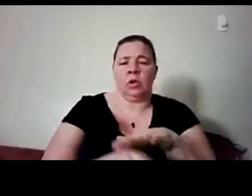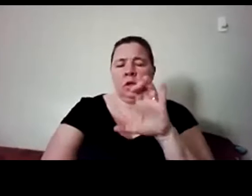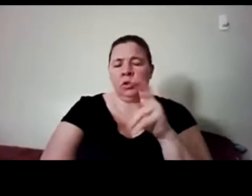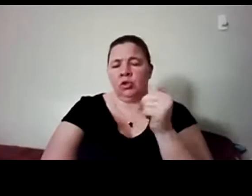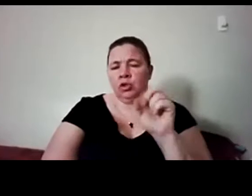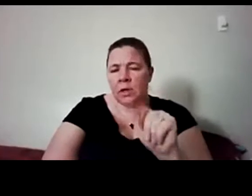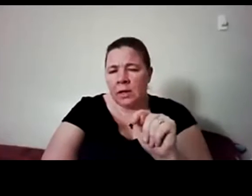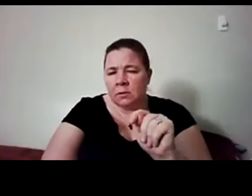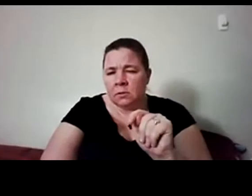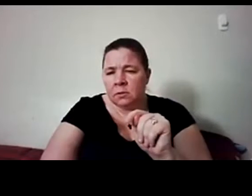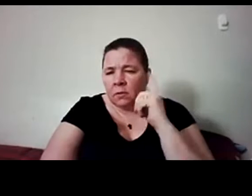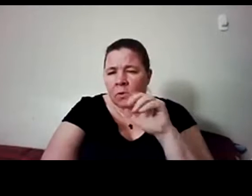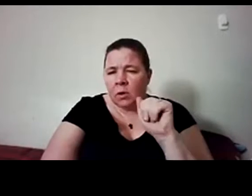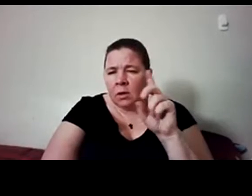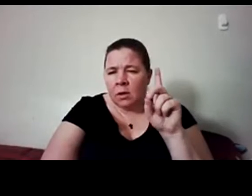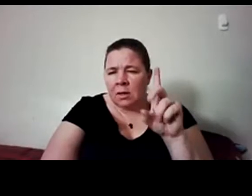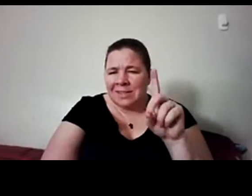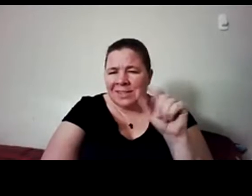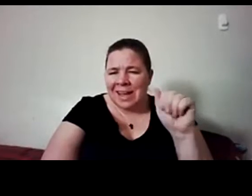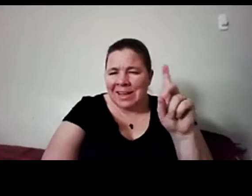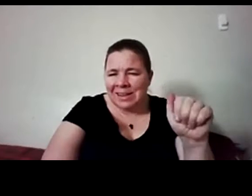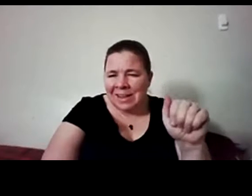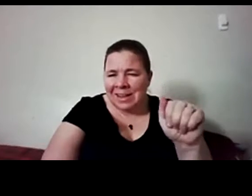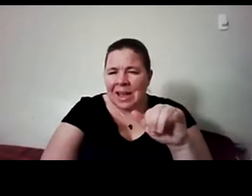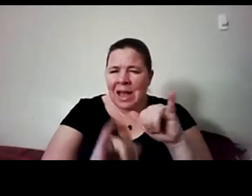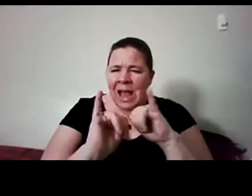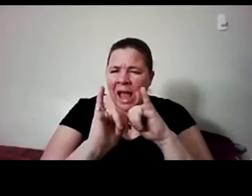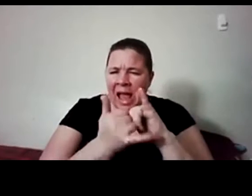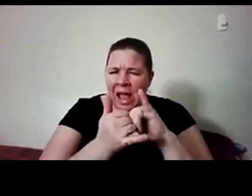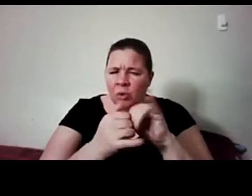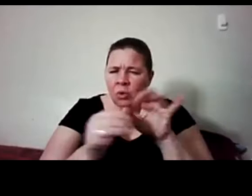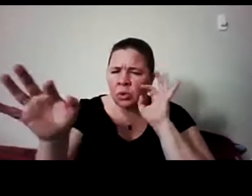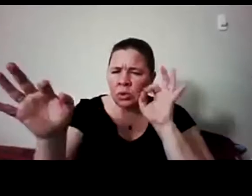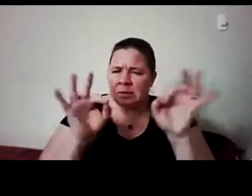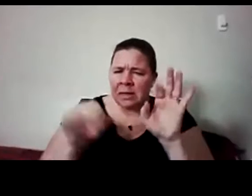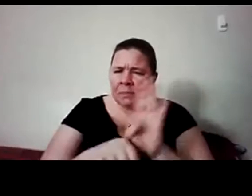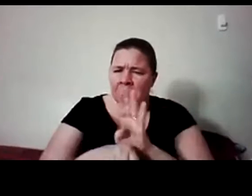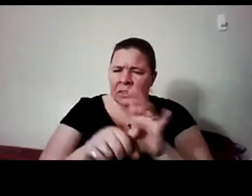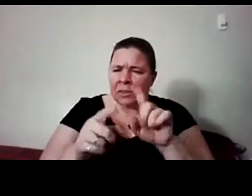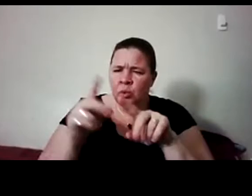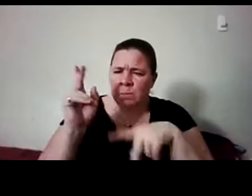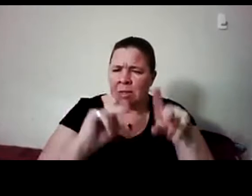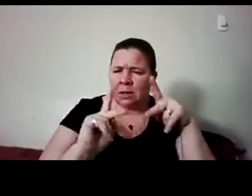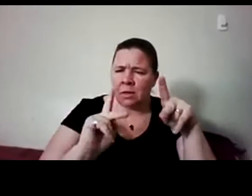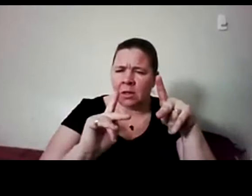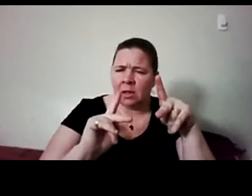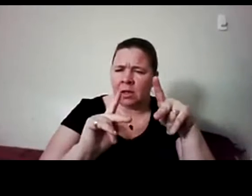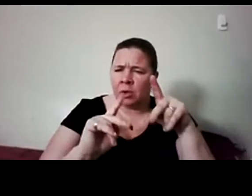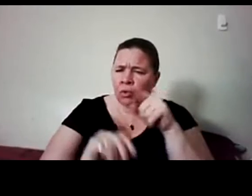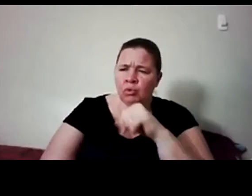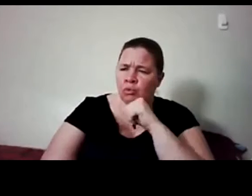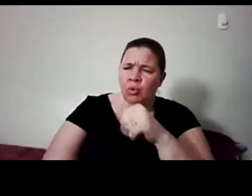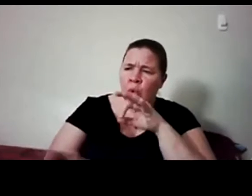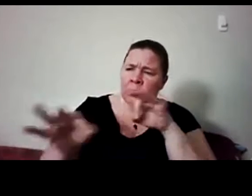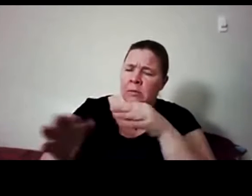Dada, who's asking, how do you get the people to, how do you explain the business to the people? Dada, you do not explain, you bring them